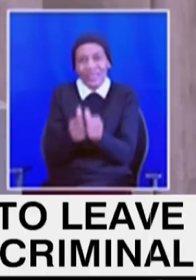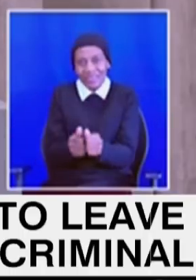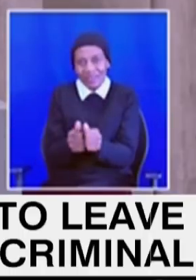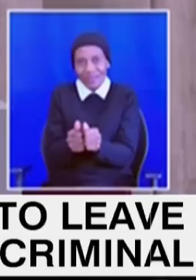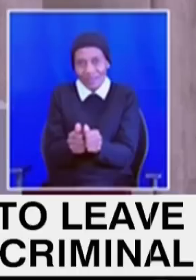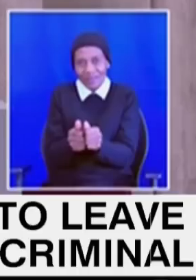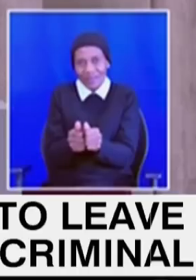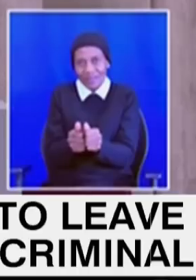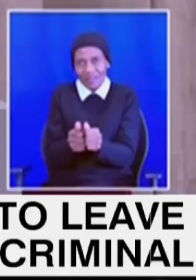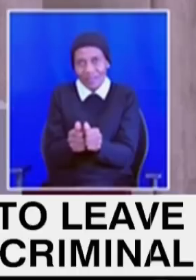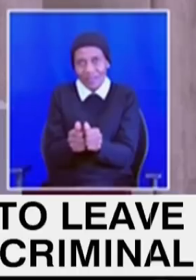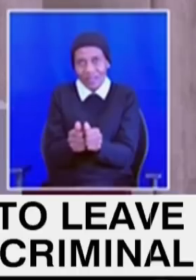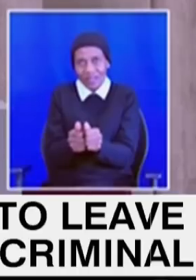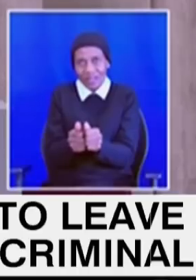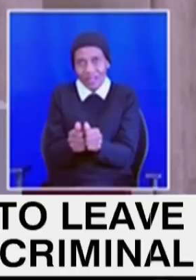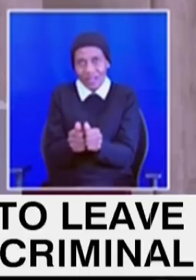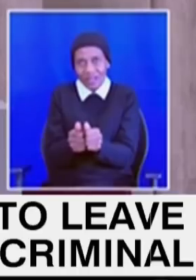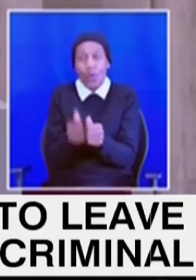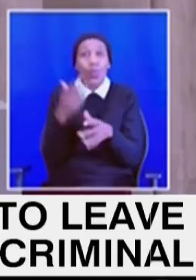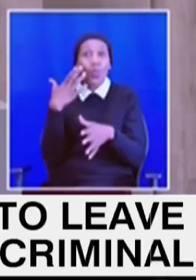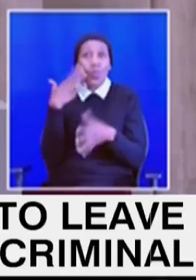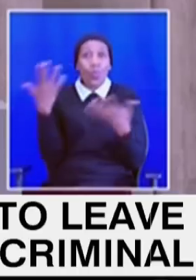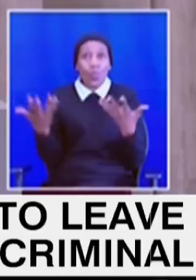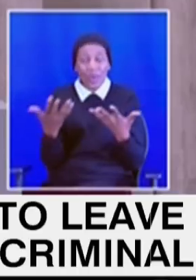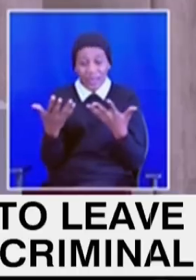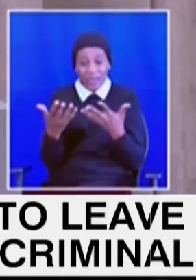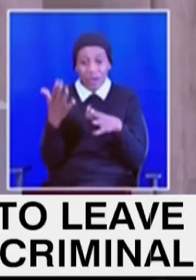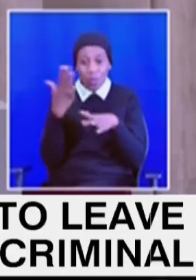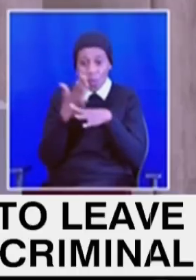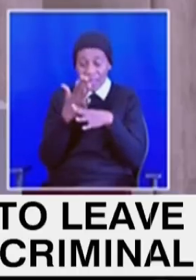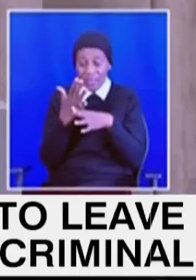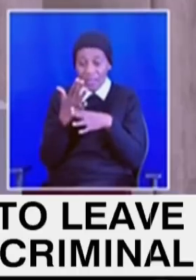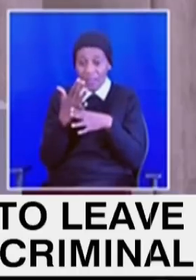in practically structuring their coalitions.